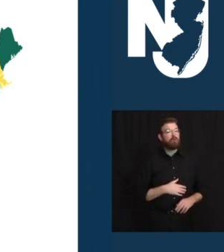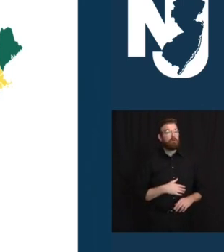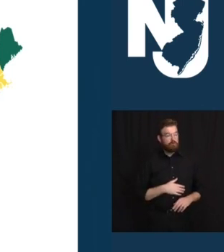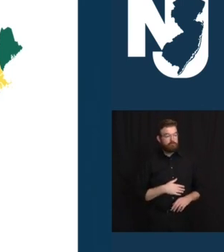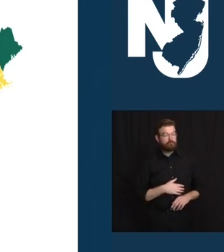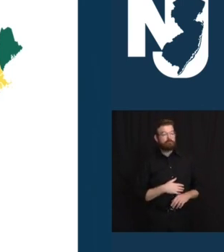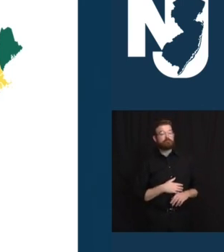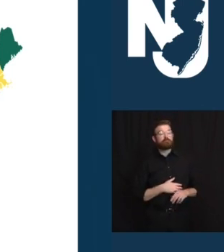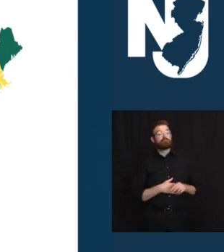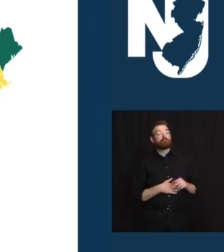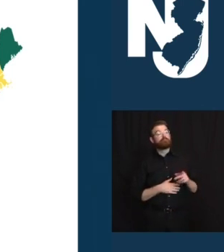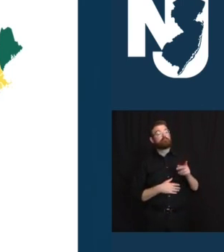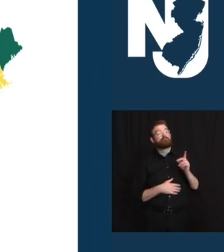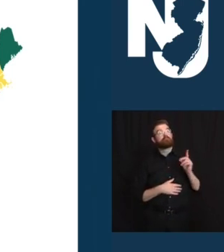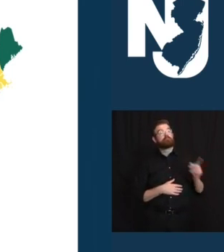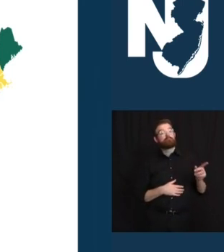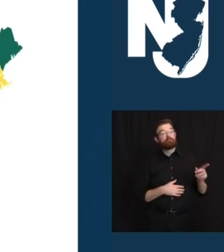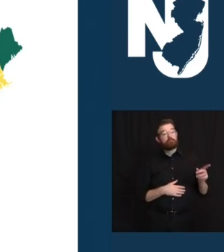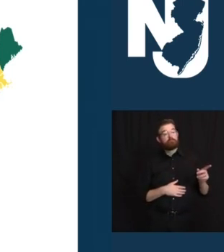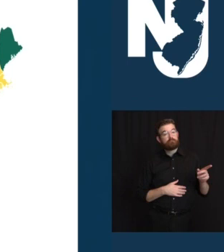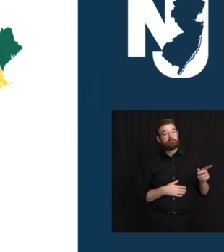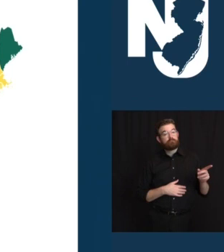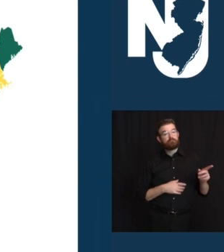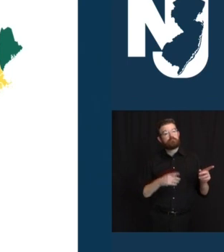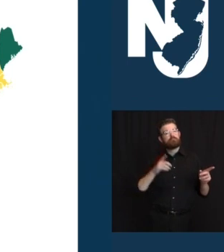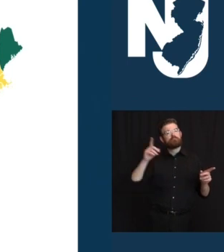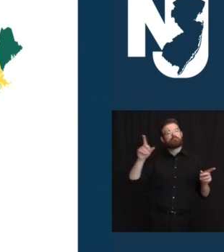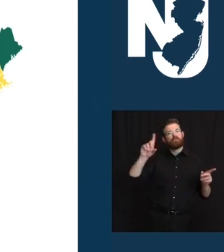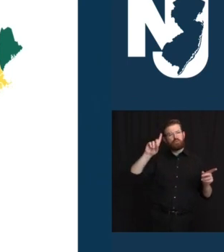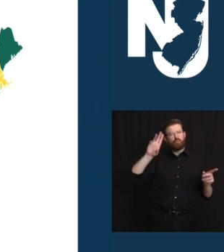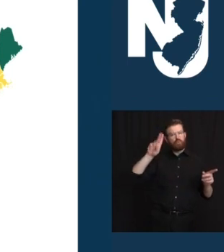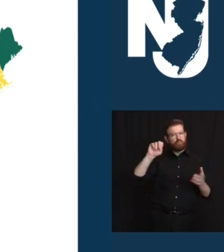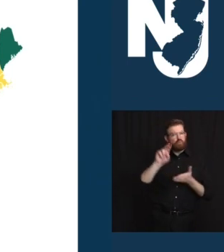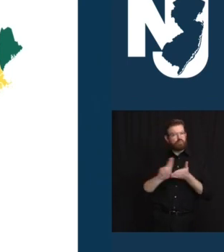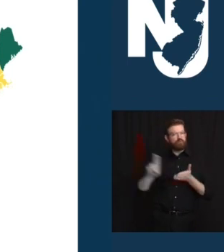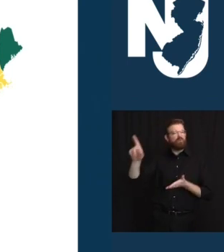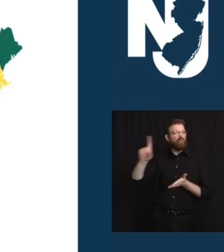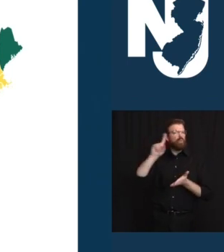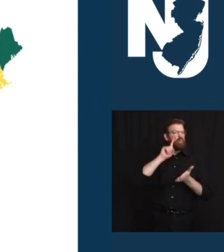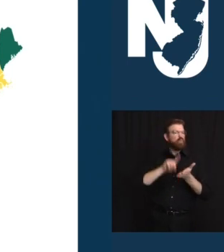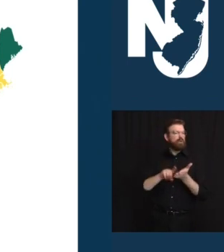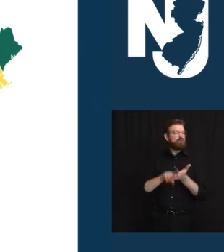including researchers at Duke University's Margolis Center for Health Policy,